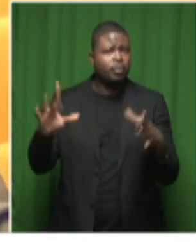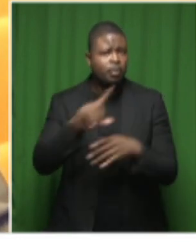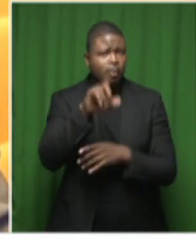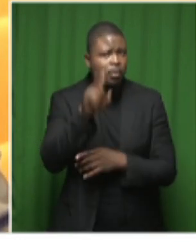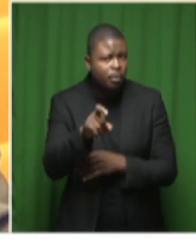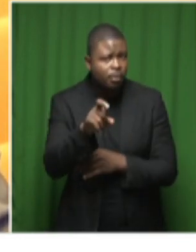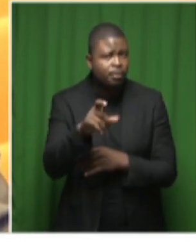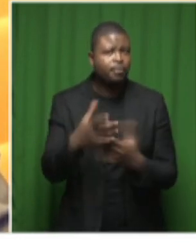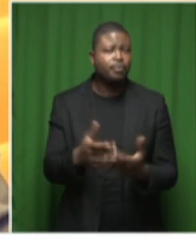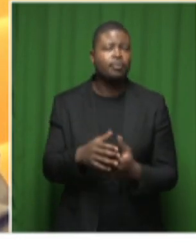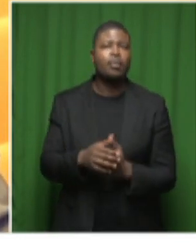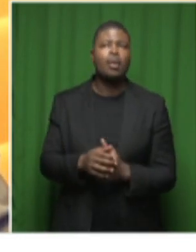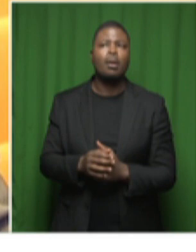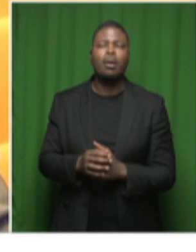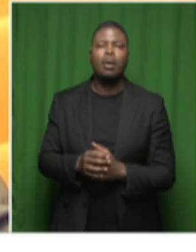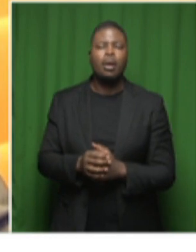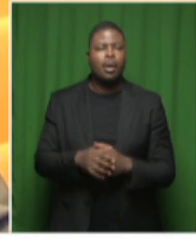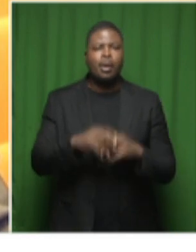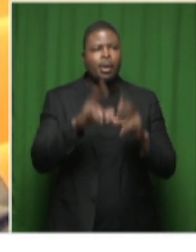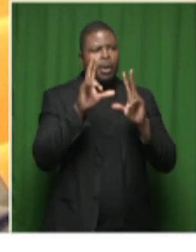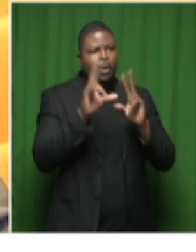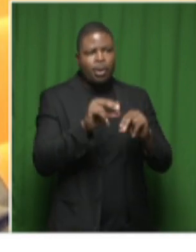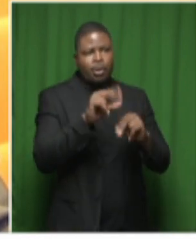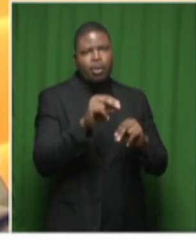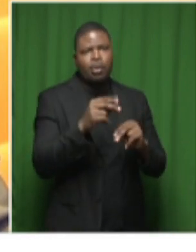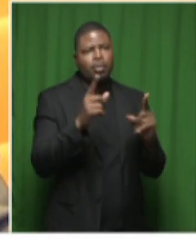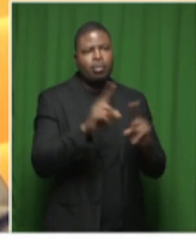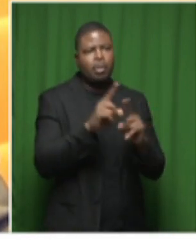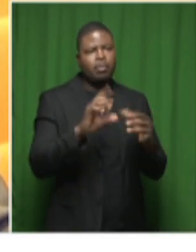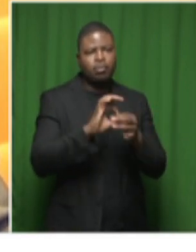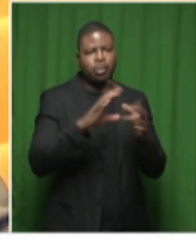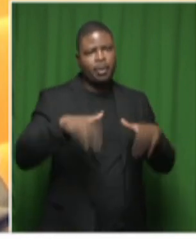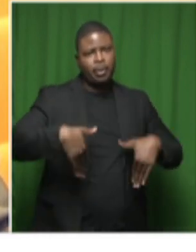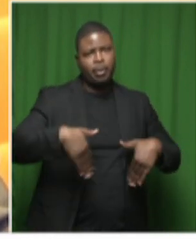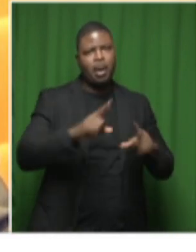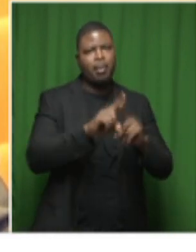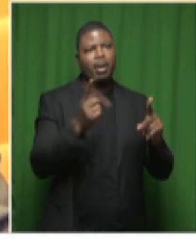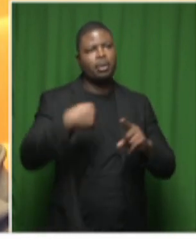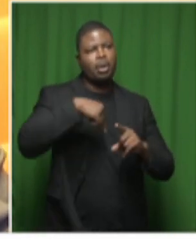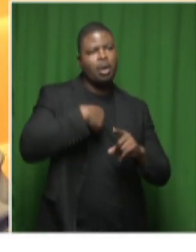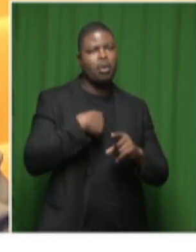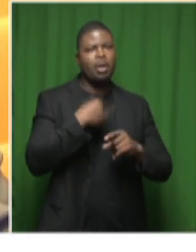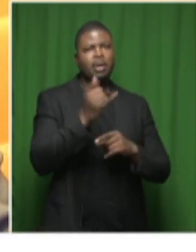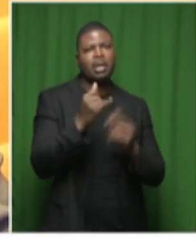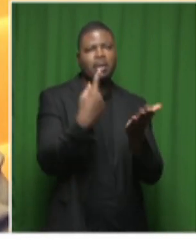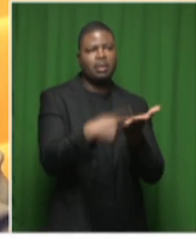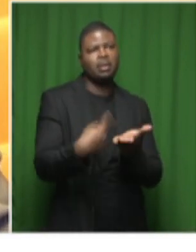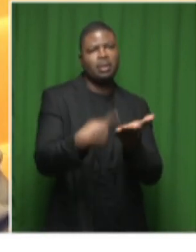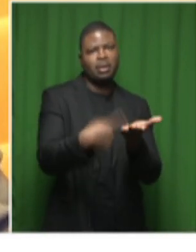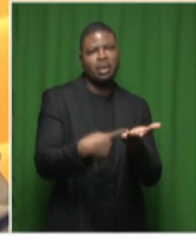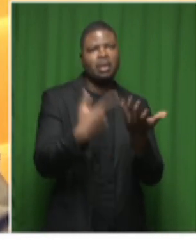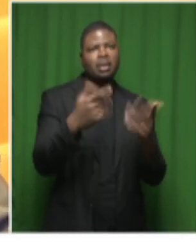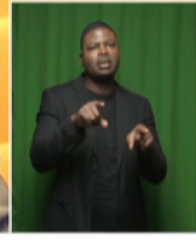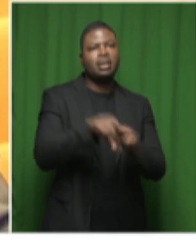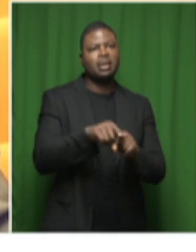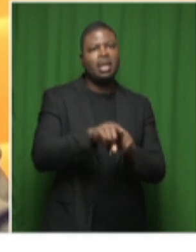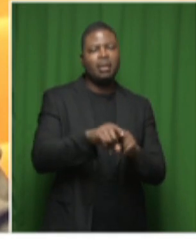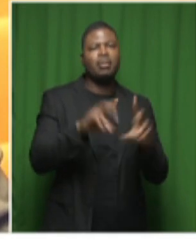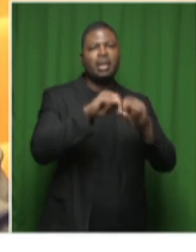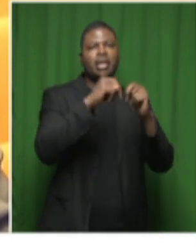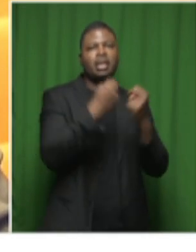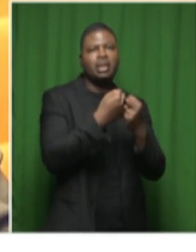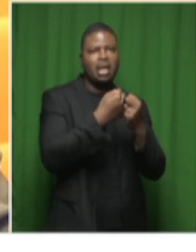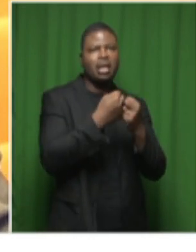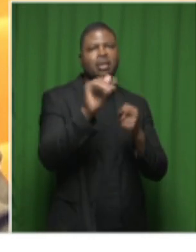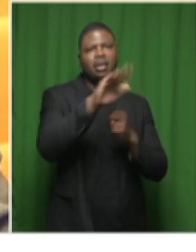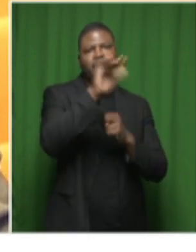no, but we are discussing the issues at hand also with the South African National Department of Health,